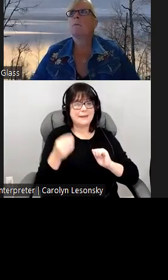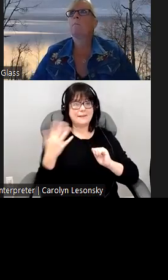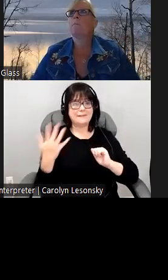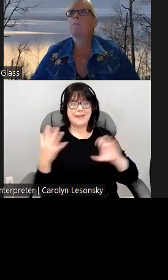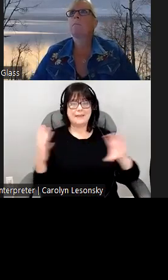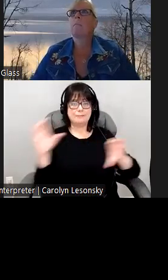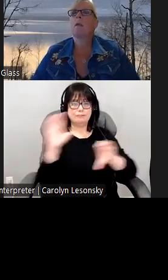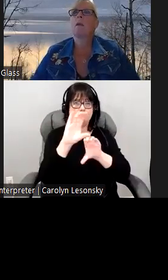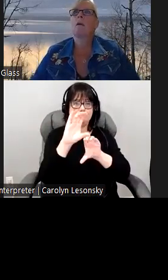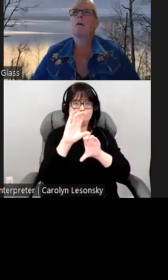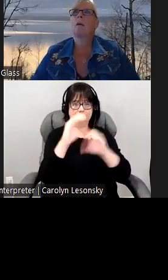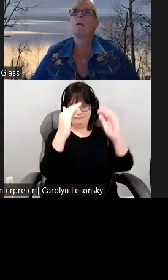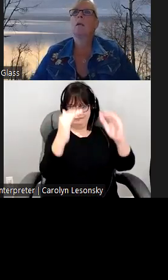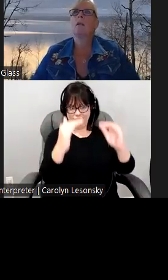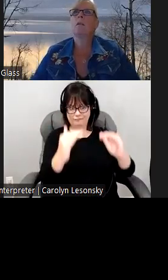So